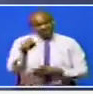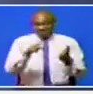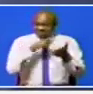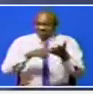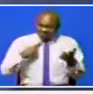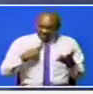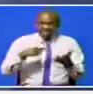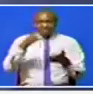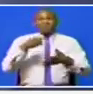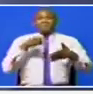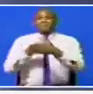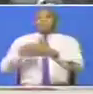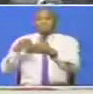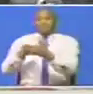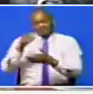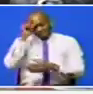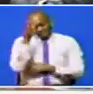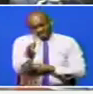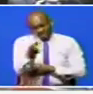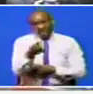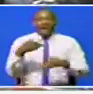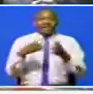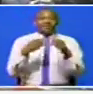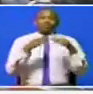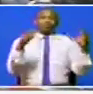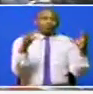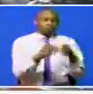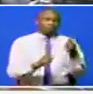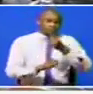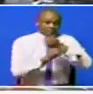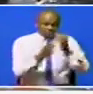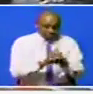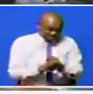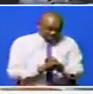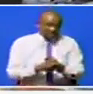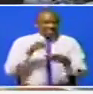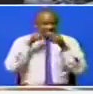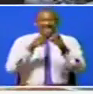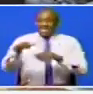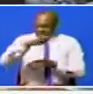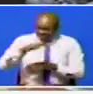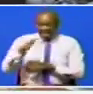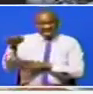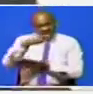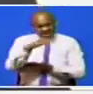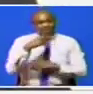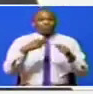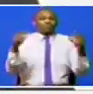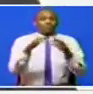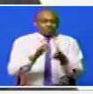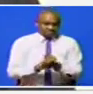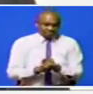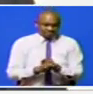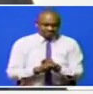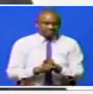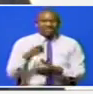as sanctioning state terror against opposition supporters in targeted areas in the country. Merchants of